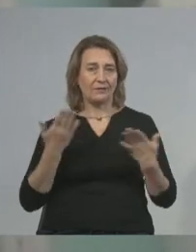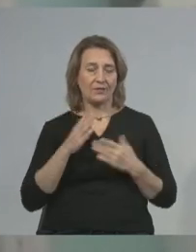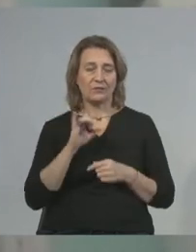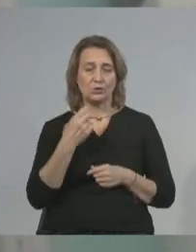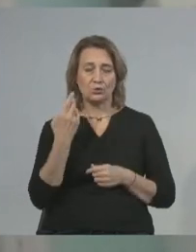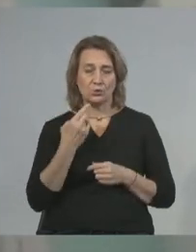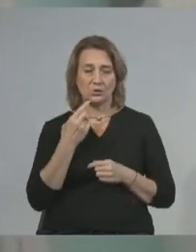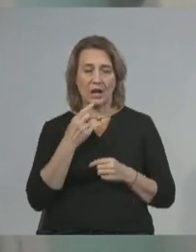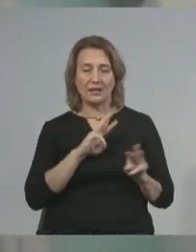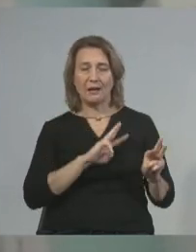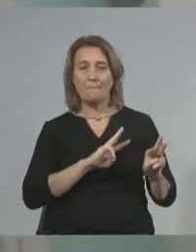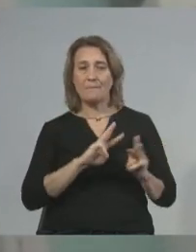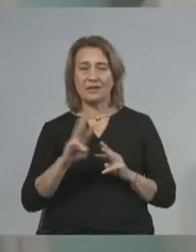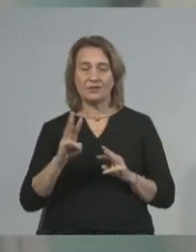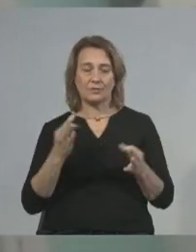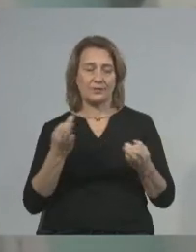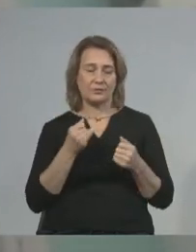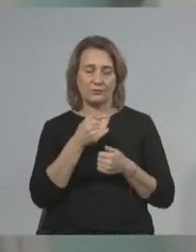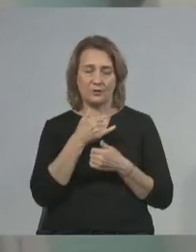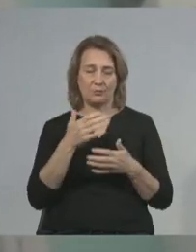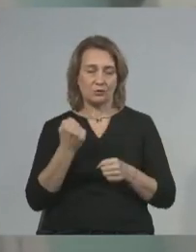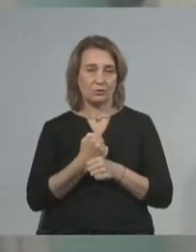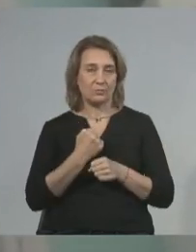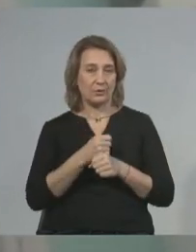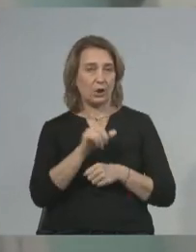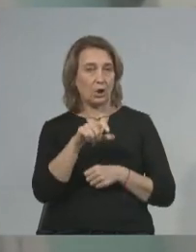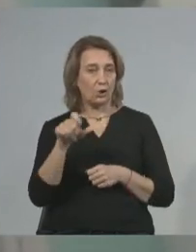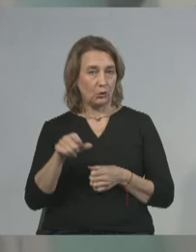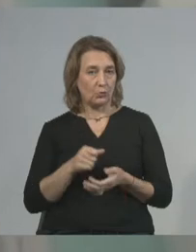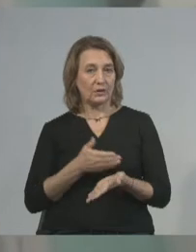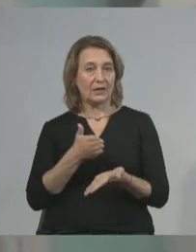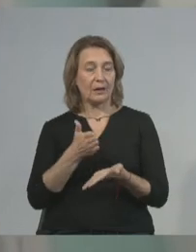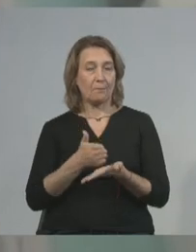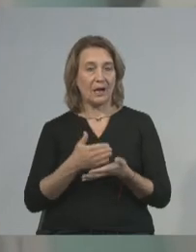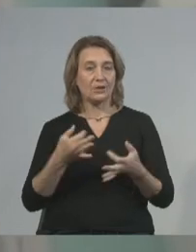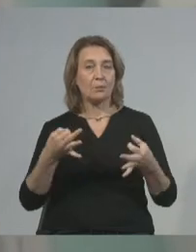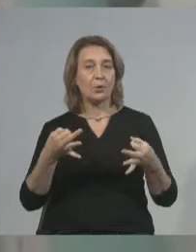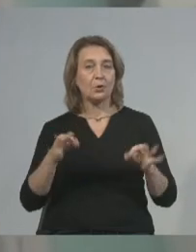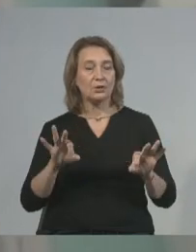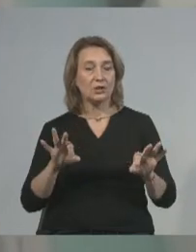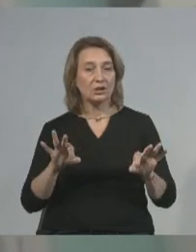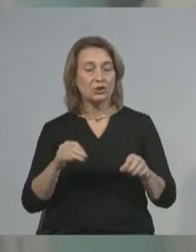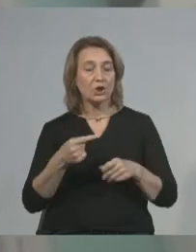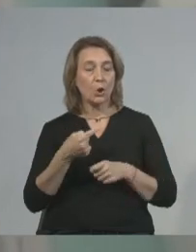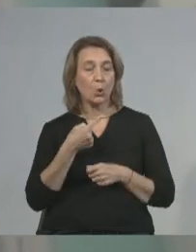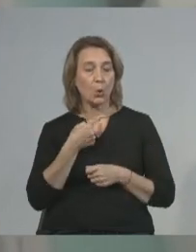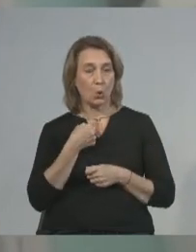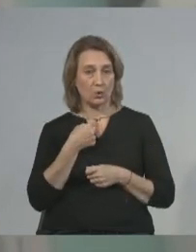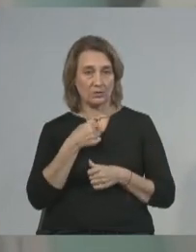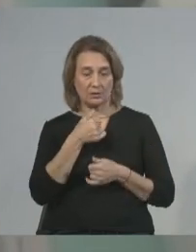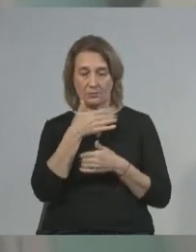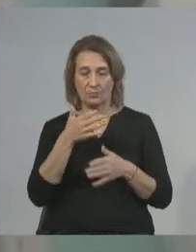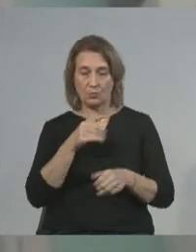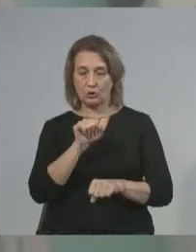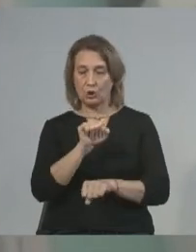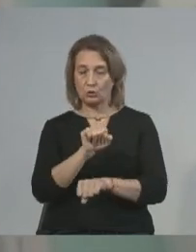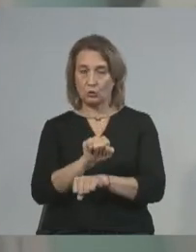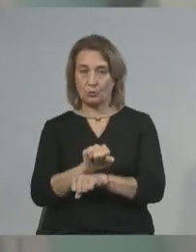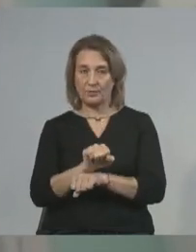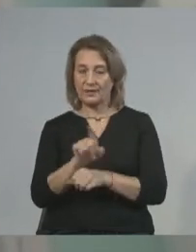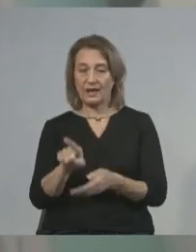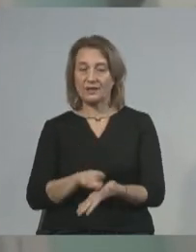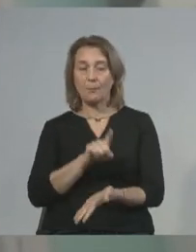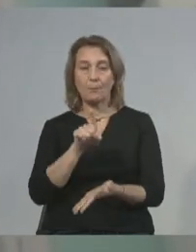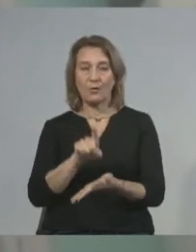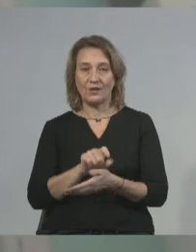these people have a democratic voice and you you shouldn't stop this that's that's fine but then you need to